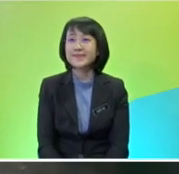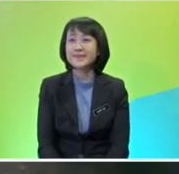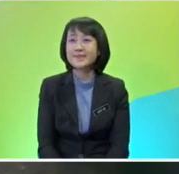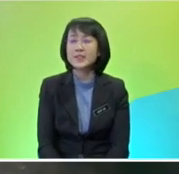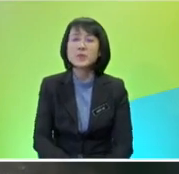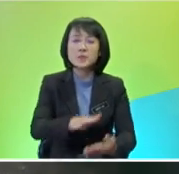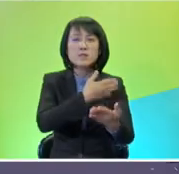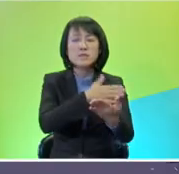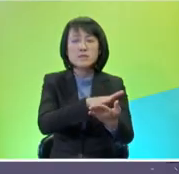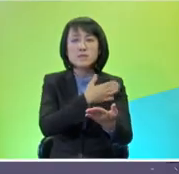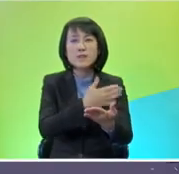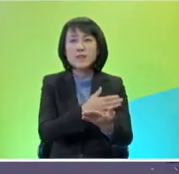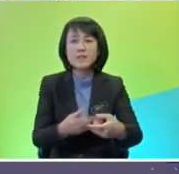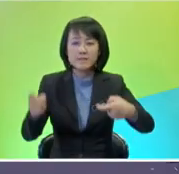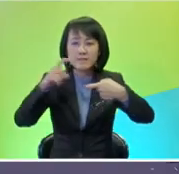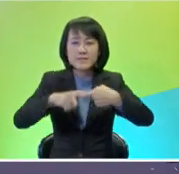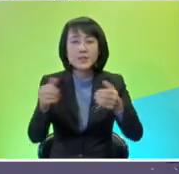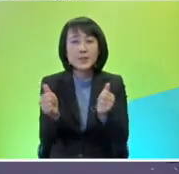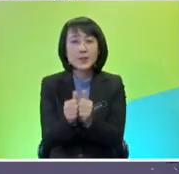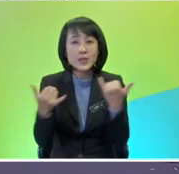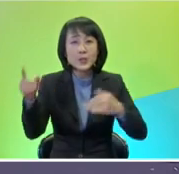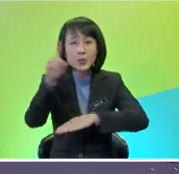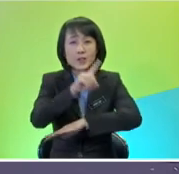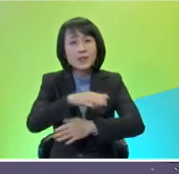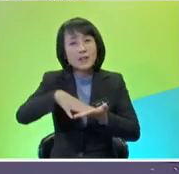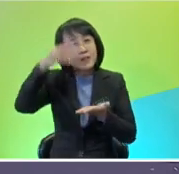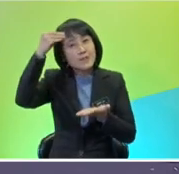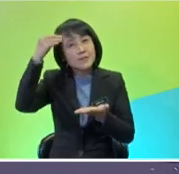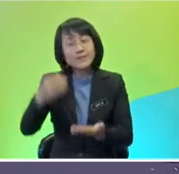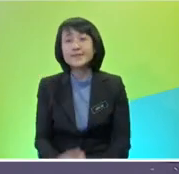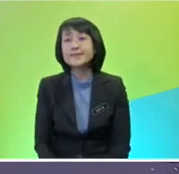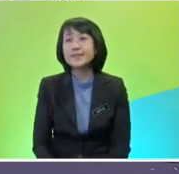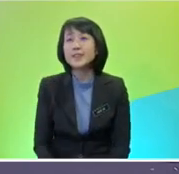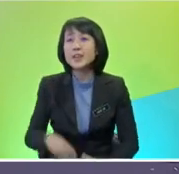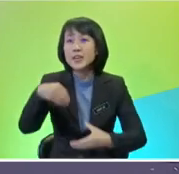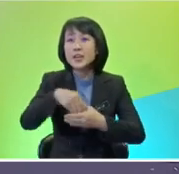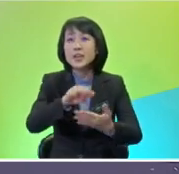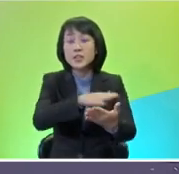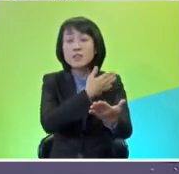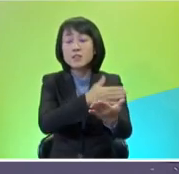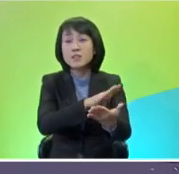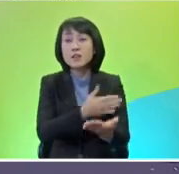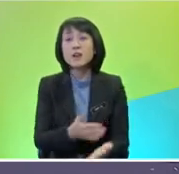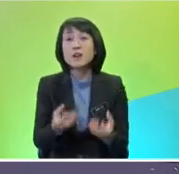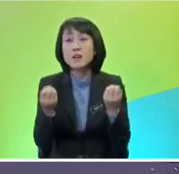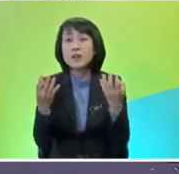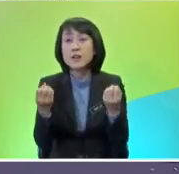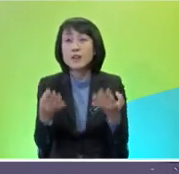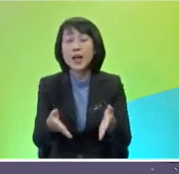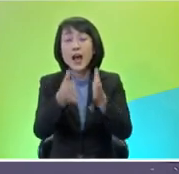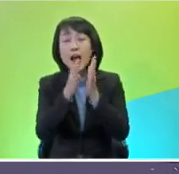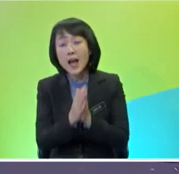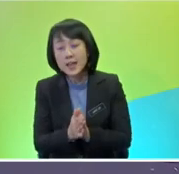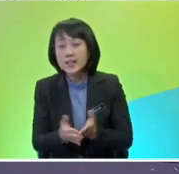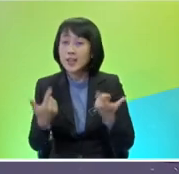today's lesson? Okay, Chris. So, basically, in that song, you can see a lot of asking, a lot of requesting, right? Like, let's go